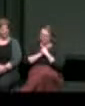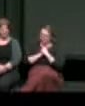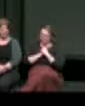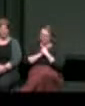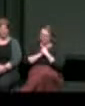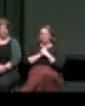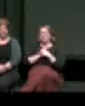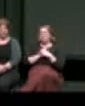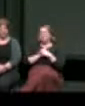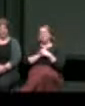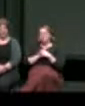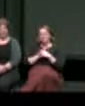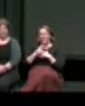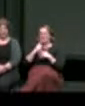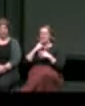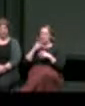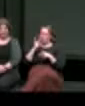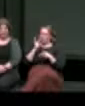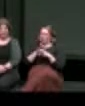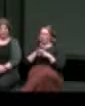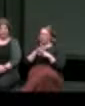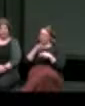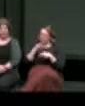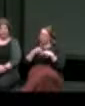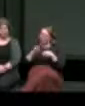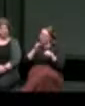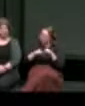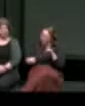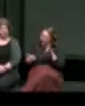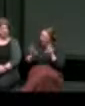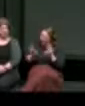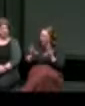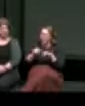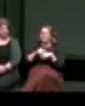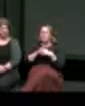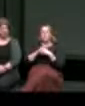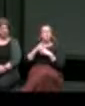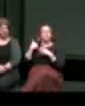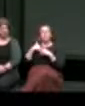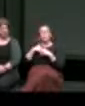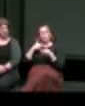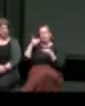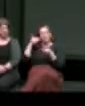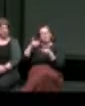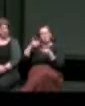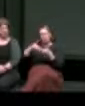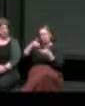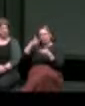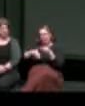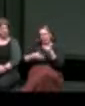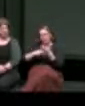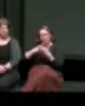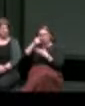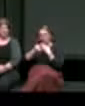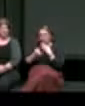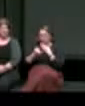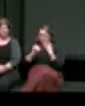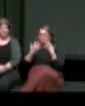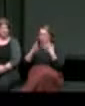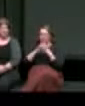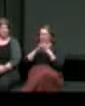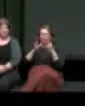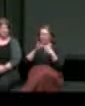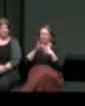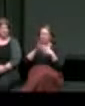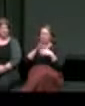Okay, so I said I was going to keep it simple and keep it high level because we are near the end of our project, so a lot of